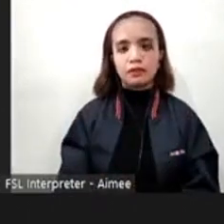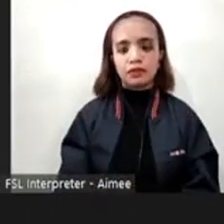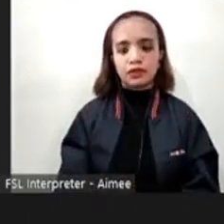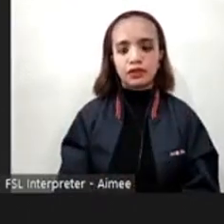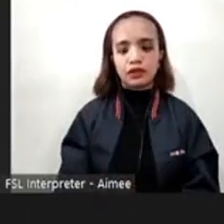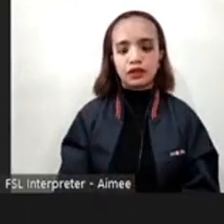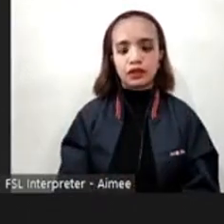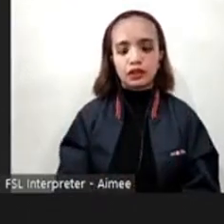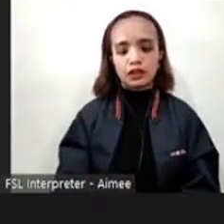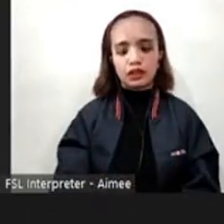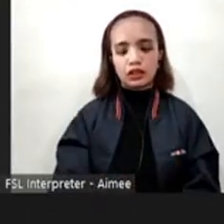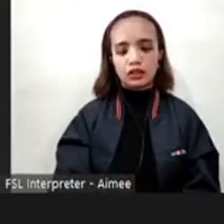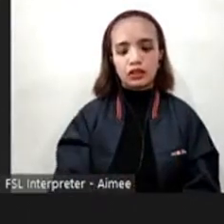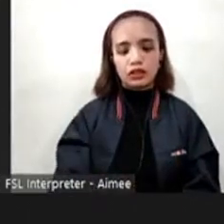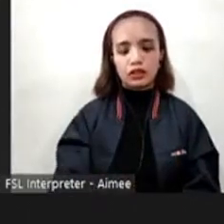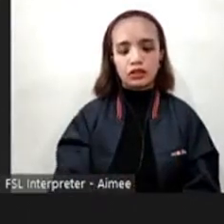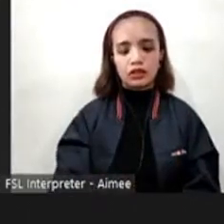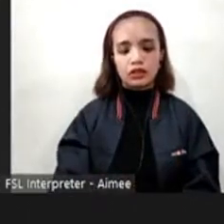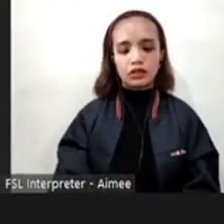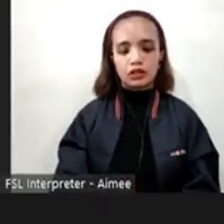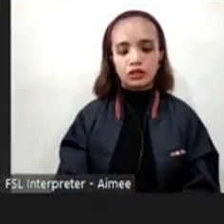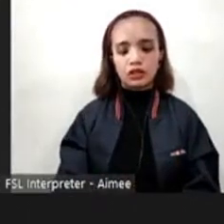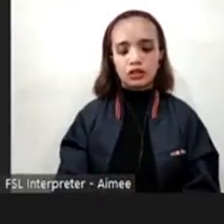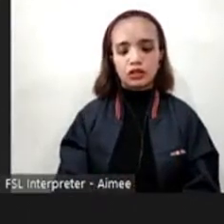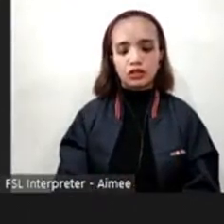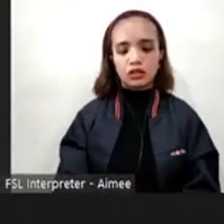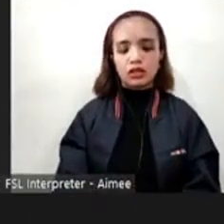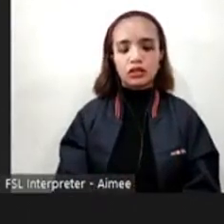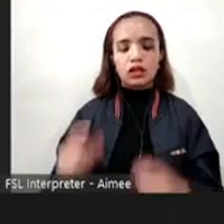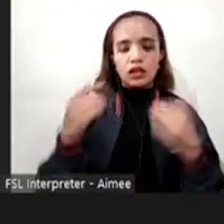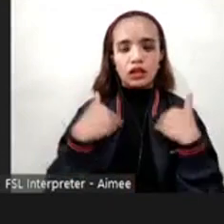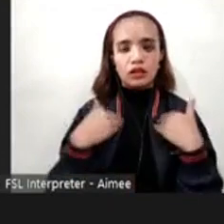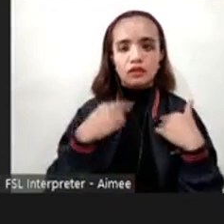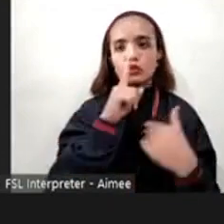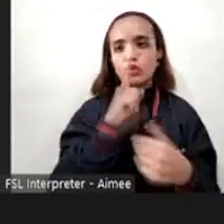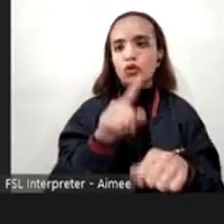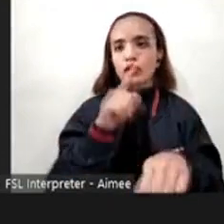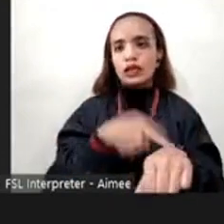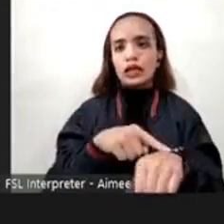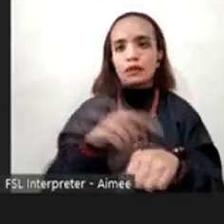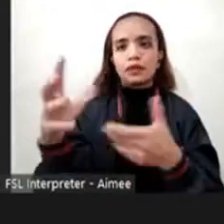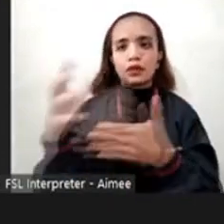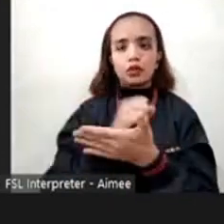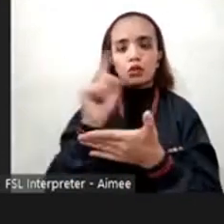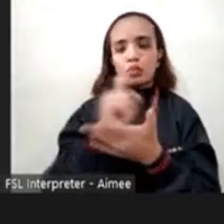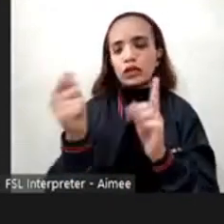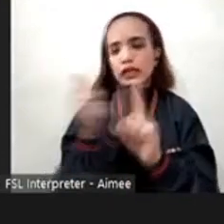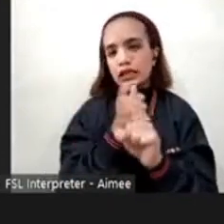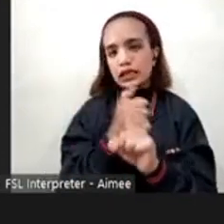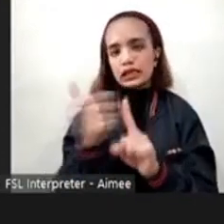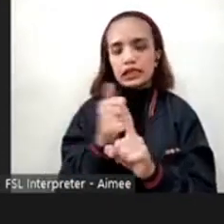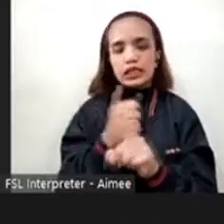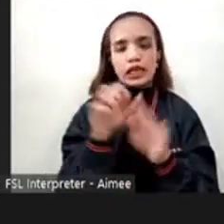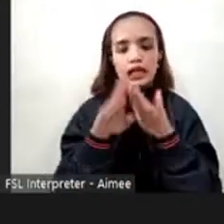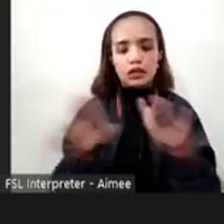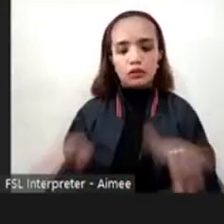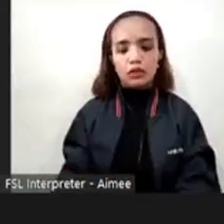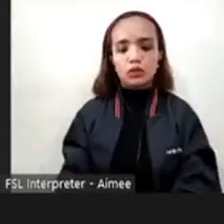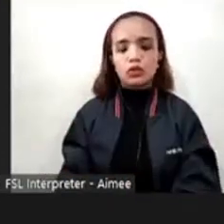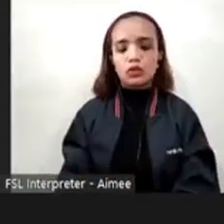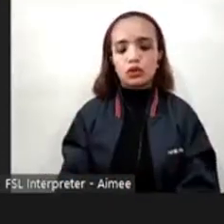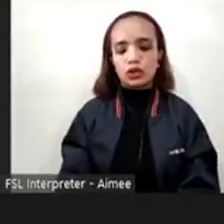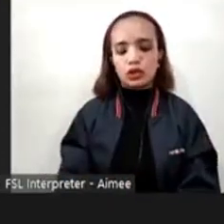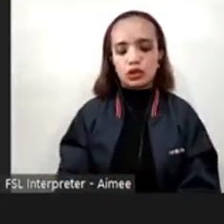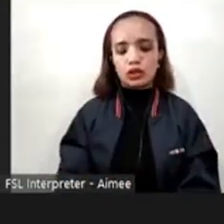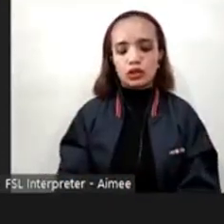admin, so that we have real-time data on what are the child abuse cases and and the